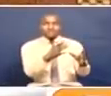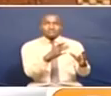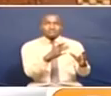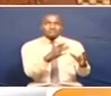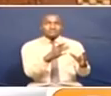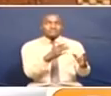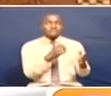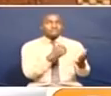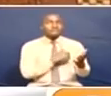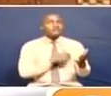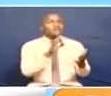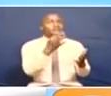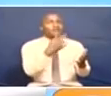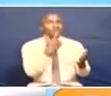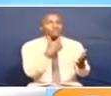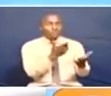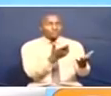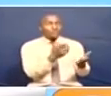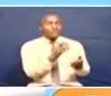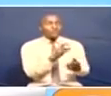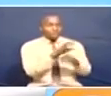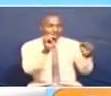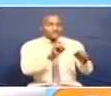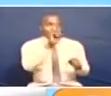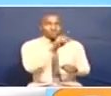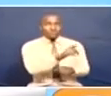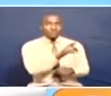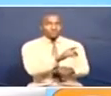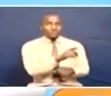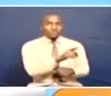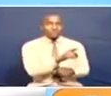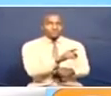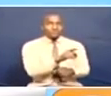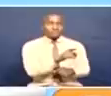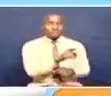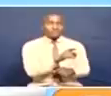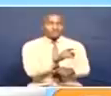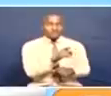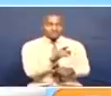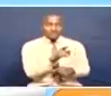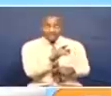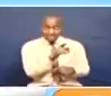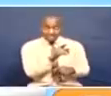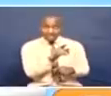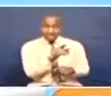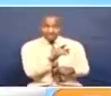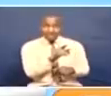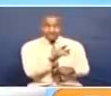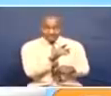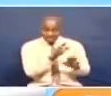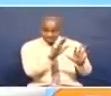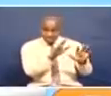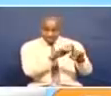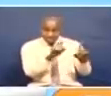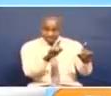Sorry? The third respondent. That's what he was referred to. No, there was nothing of Jubilee trying to... Jubilee transmission.